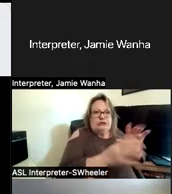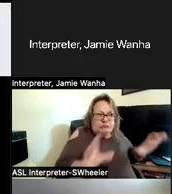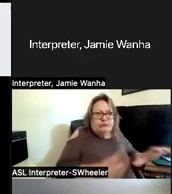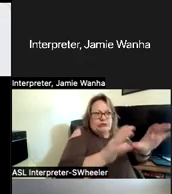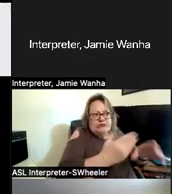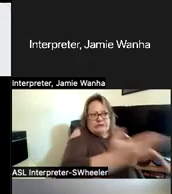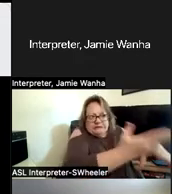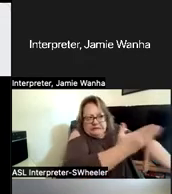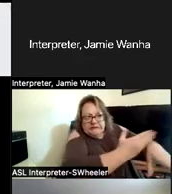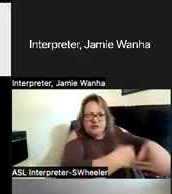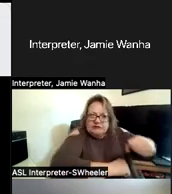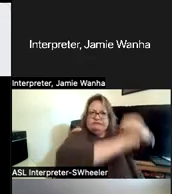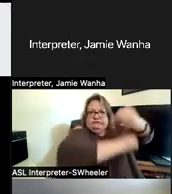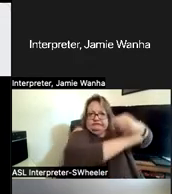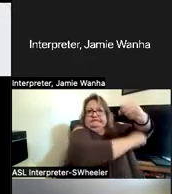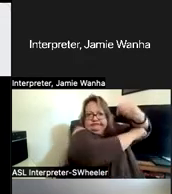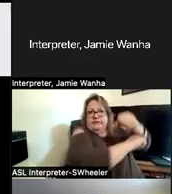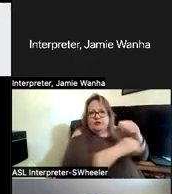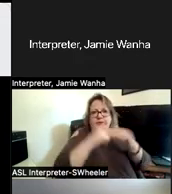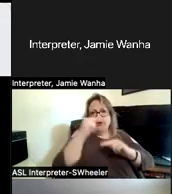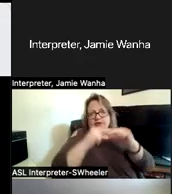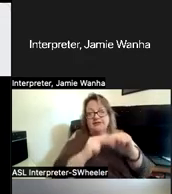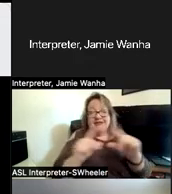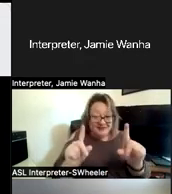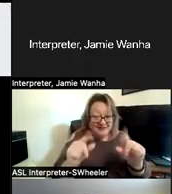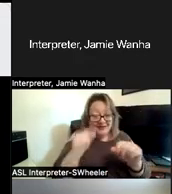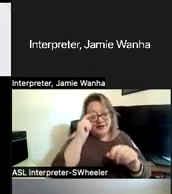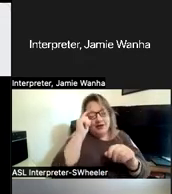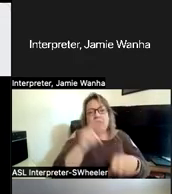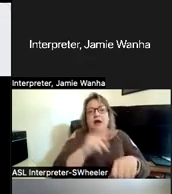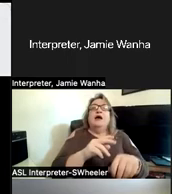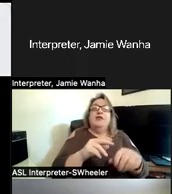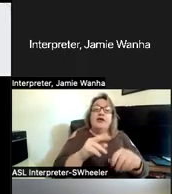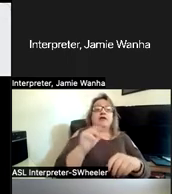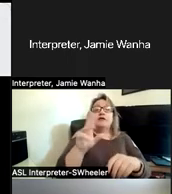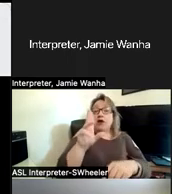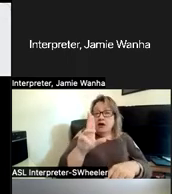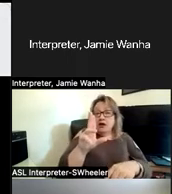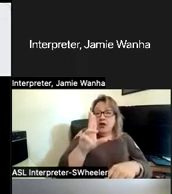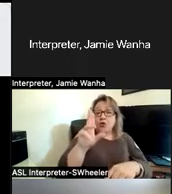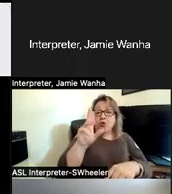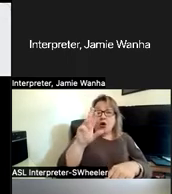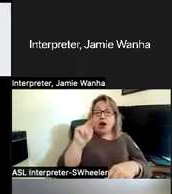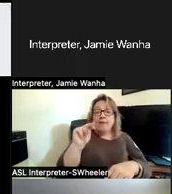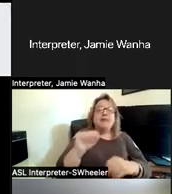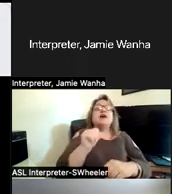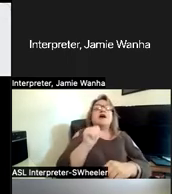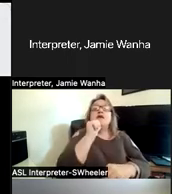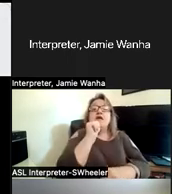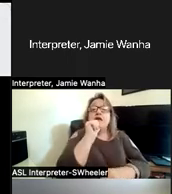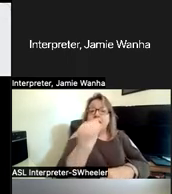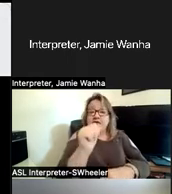what are those buildings. Of course, typically the unreinforced masonry buildings. So in the next